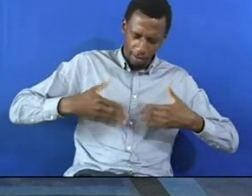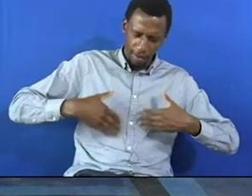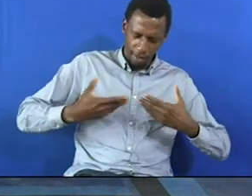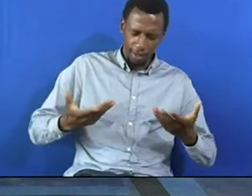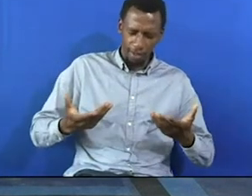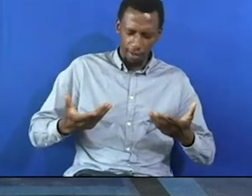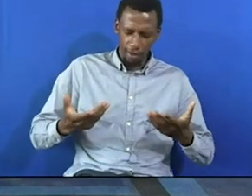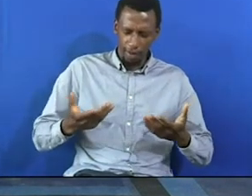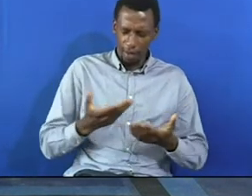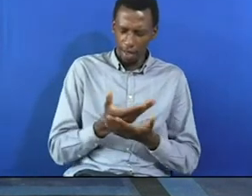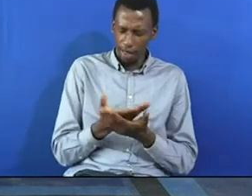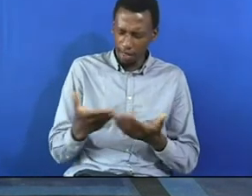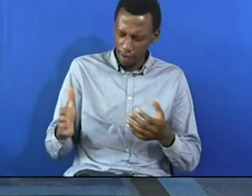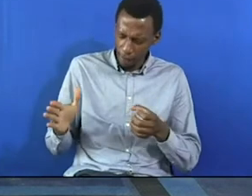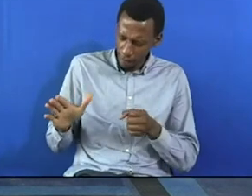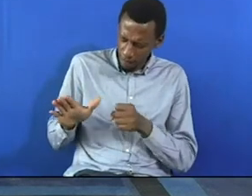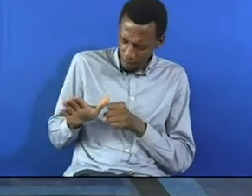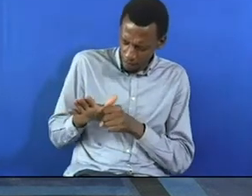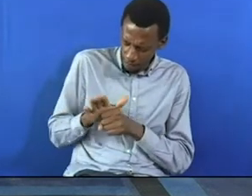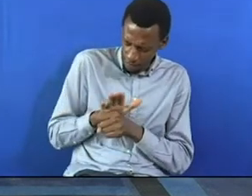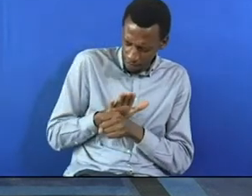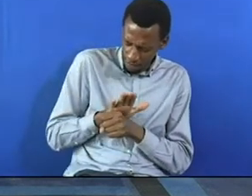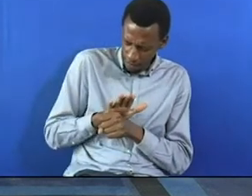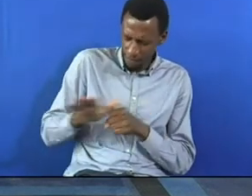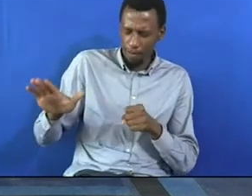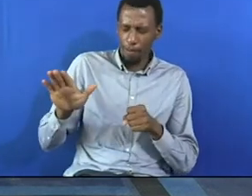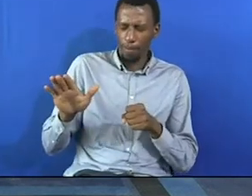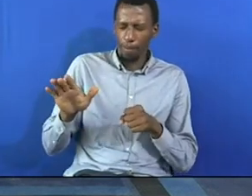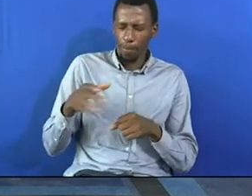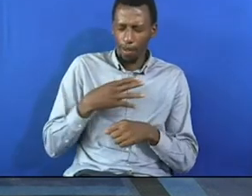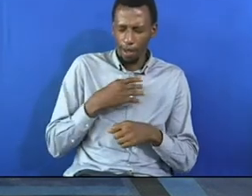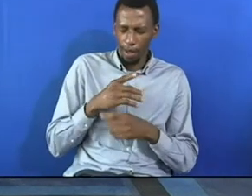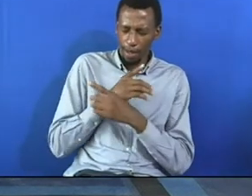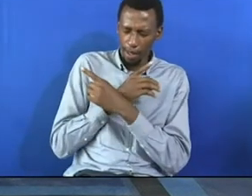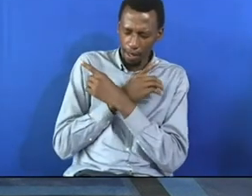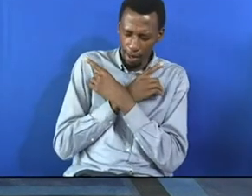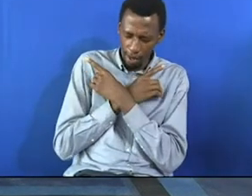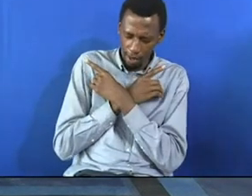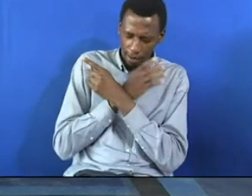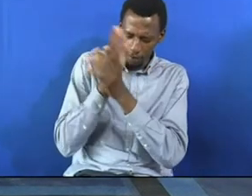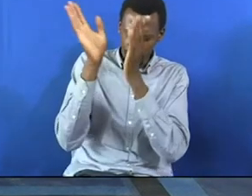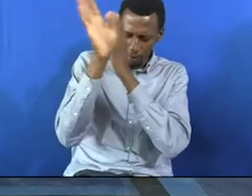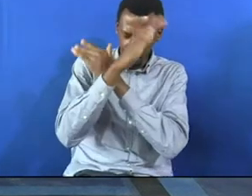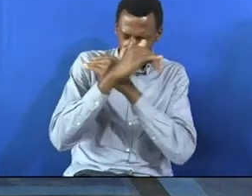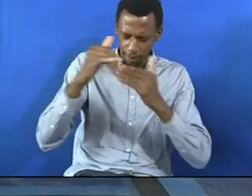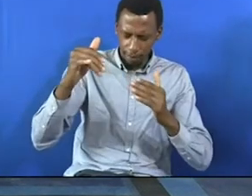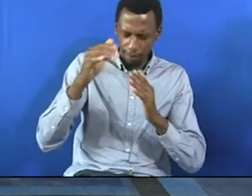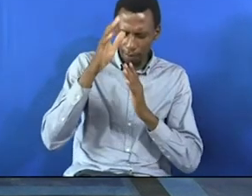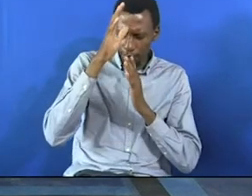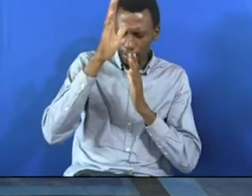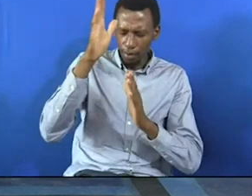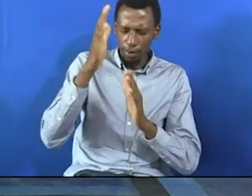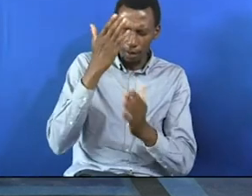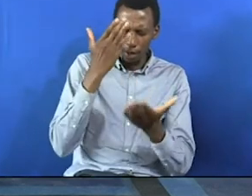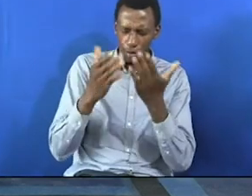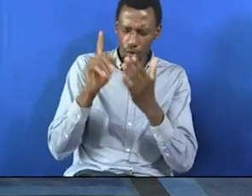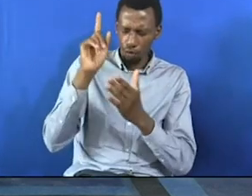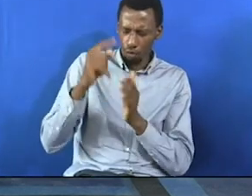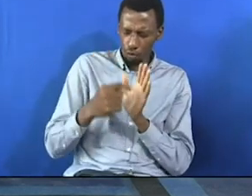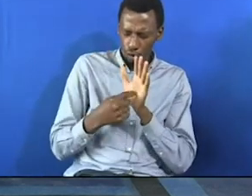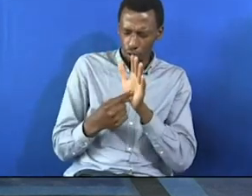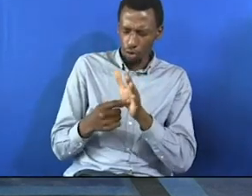May they be totally fulfilled. And dear Heavenly Father, may you reveal your will to